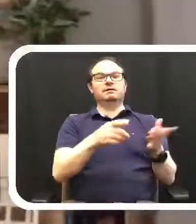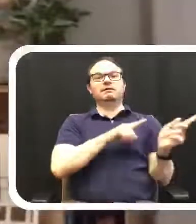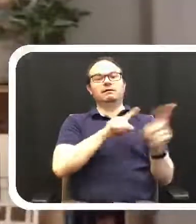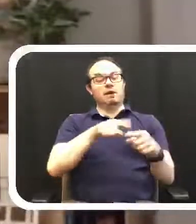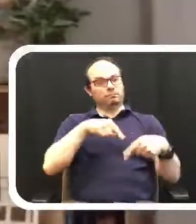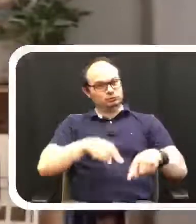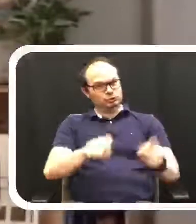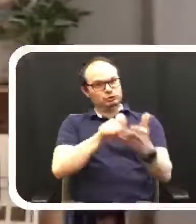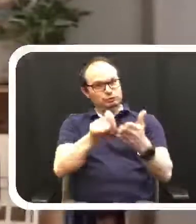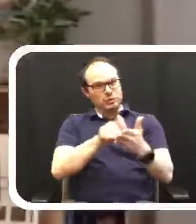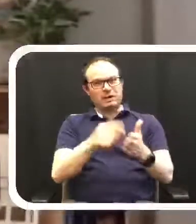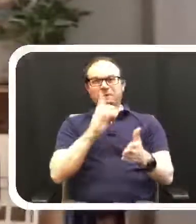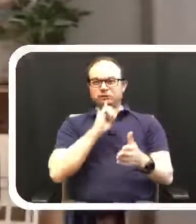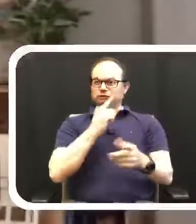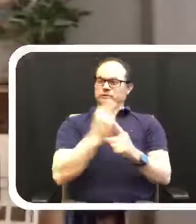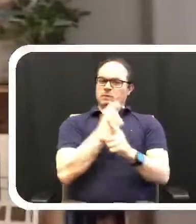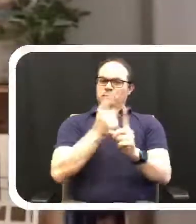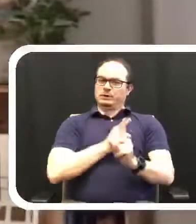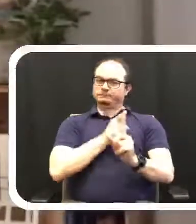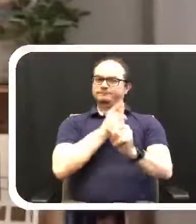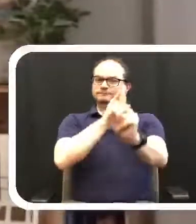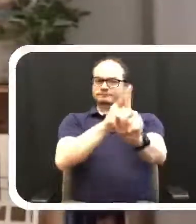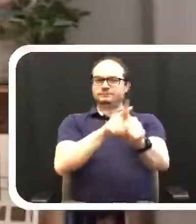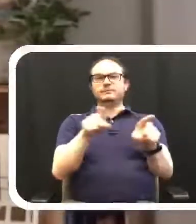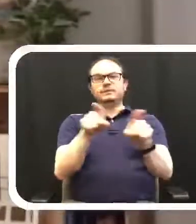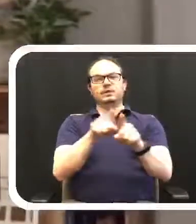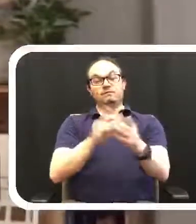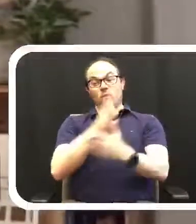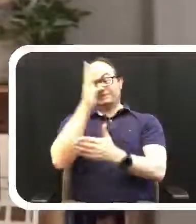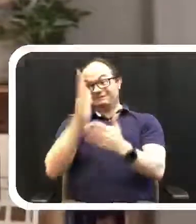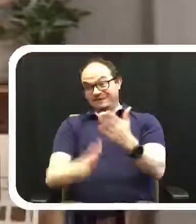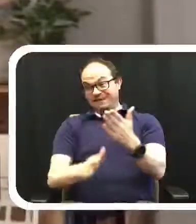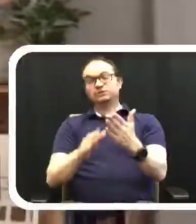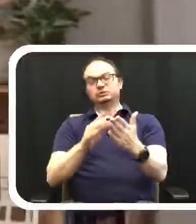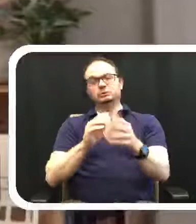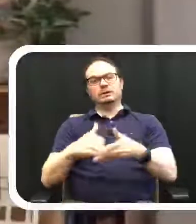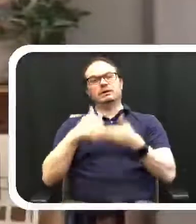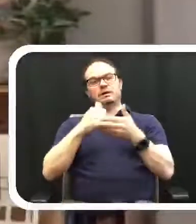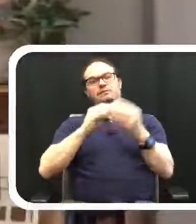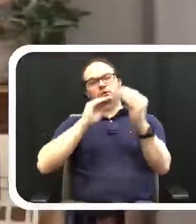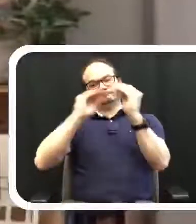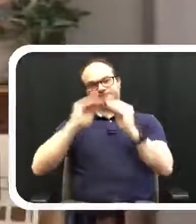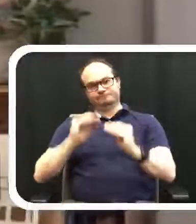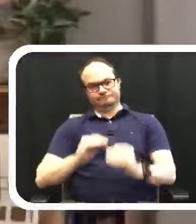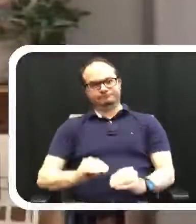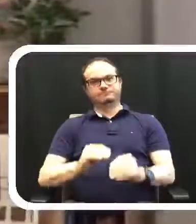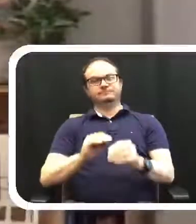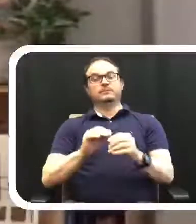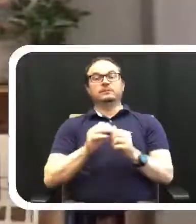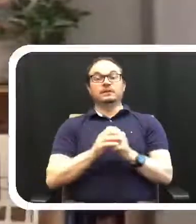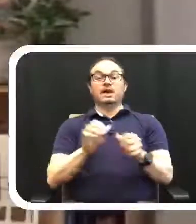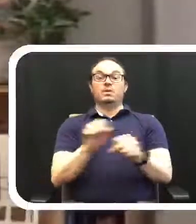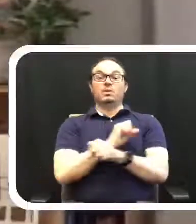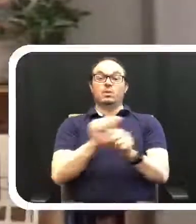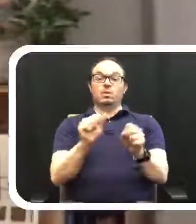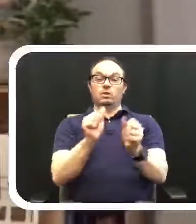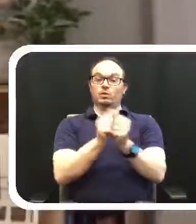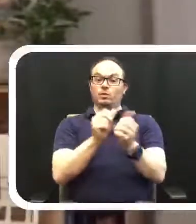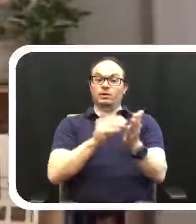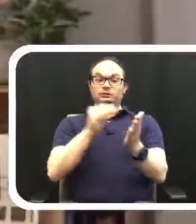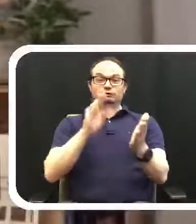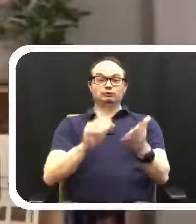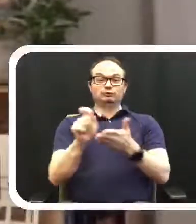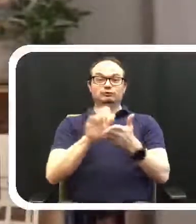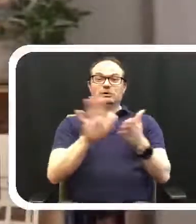you do begin writing. And then, of course, we can help you proofread your essays as well. And we work with student writers all